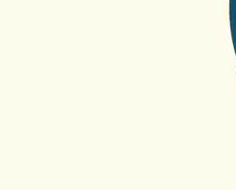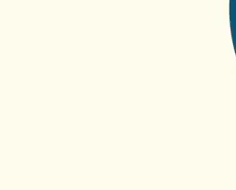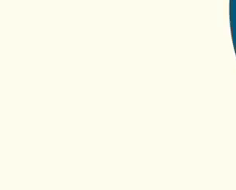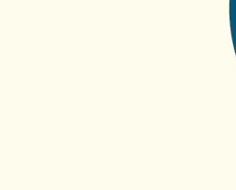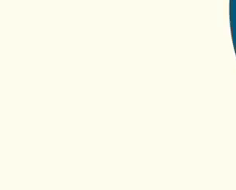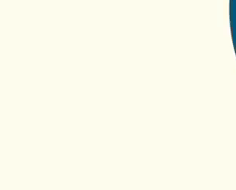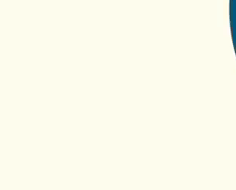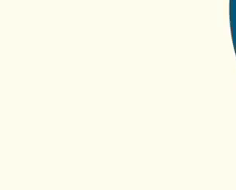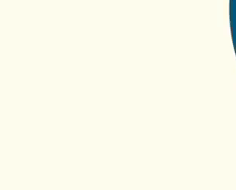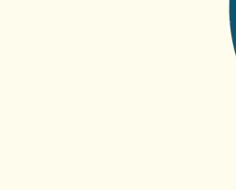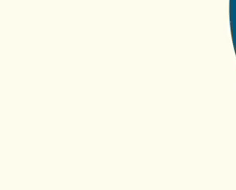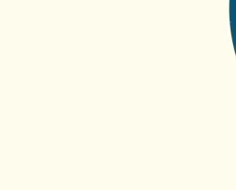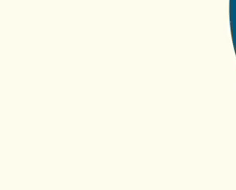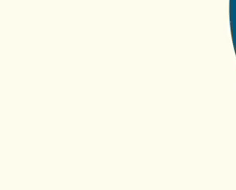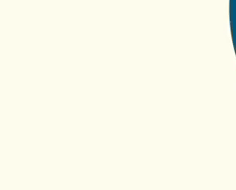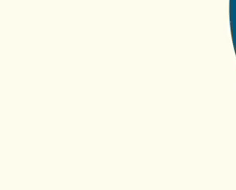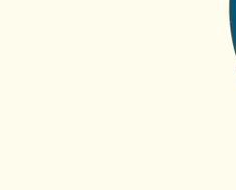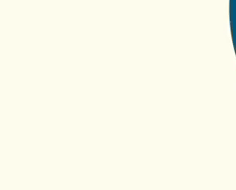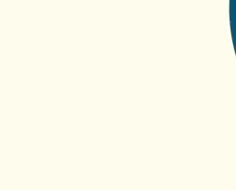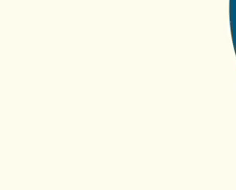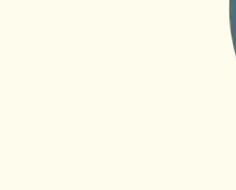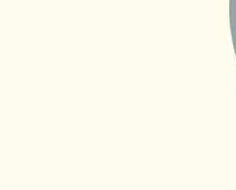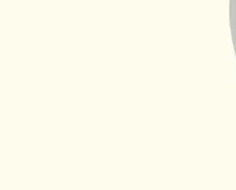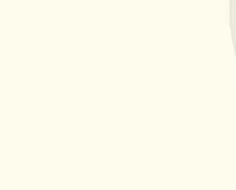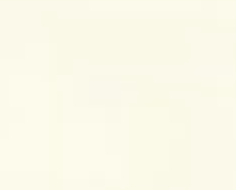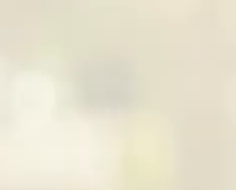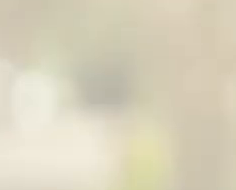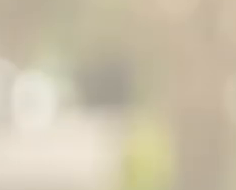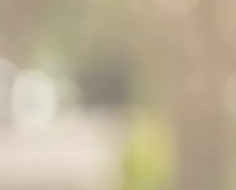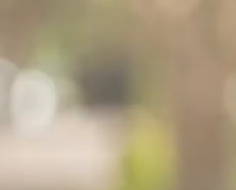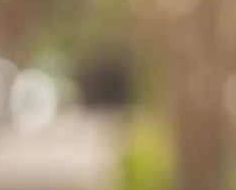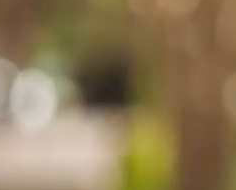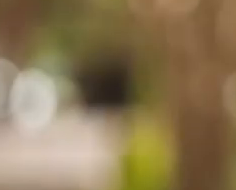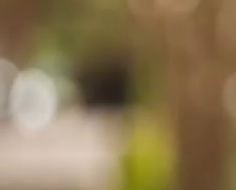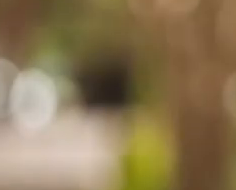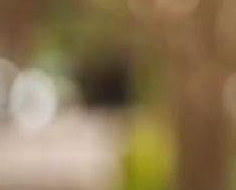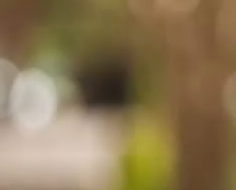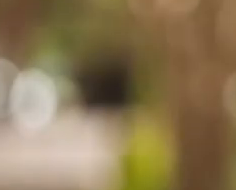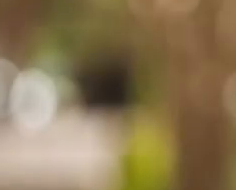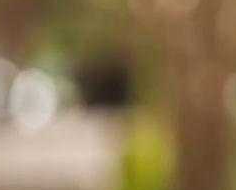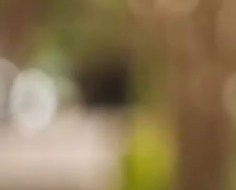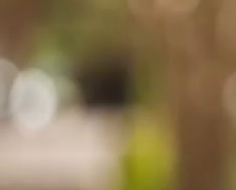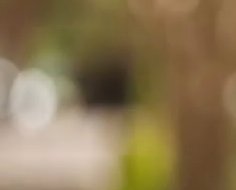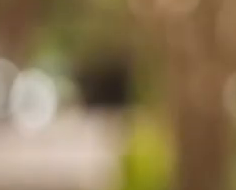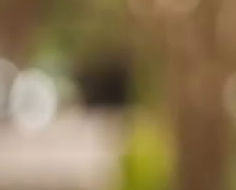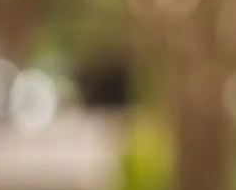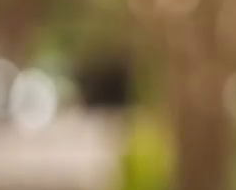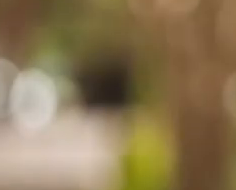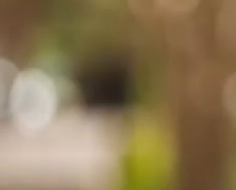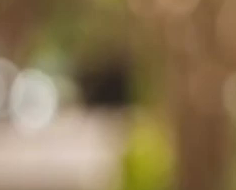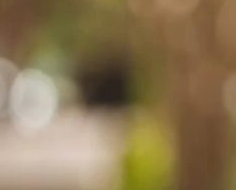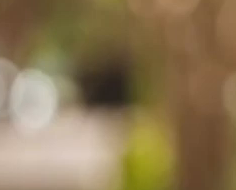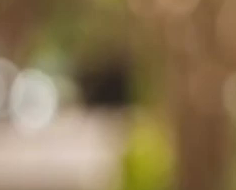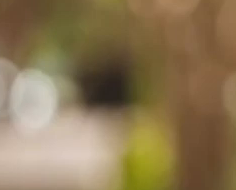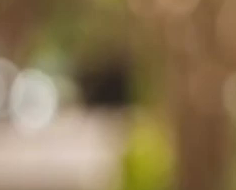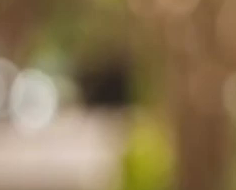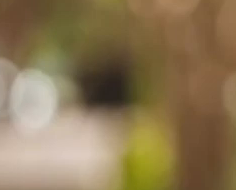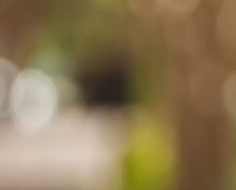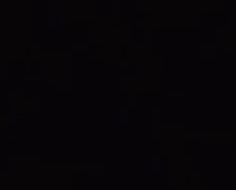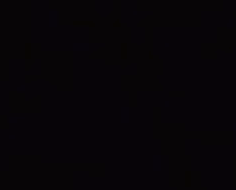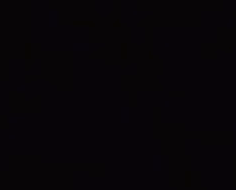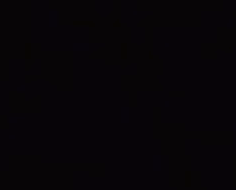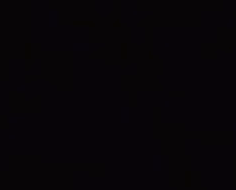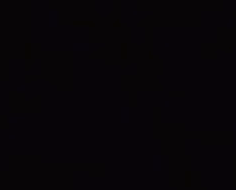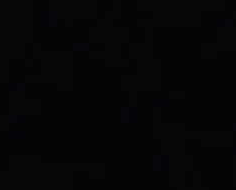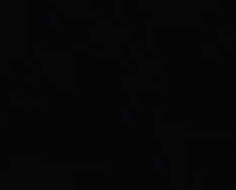And now, in recognition of Global Accessibility Awareness Day, a Universal Design Roundtable with